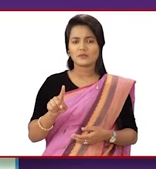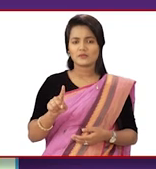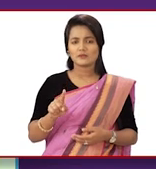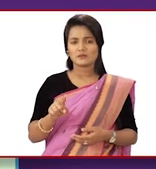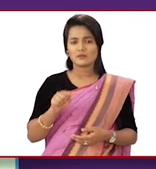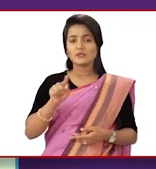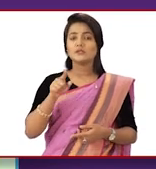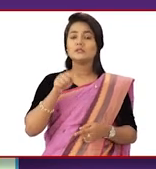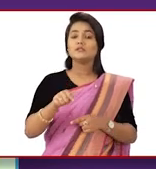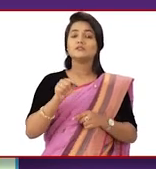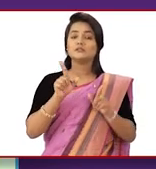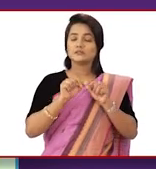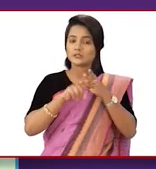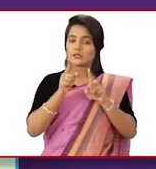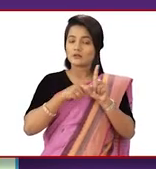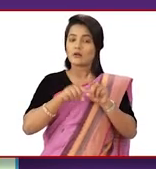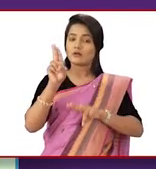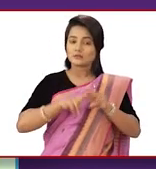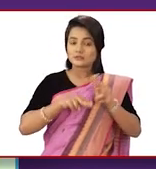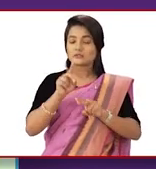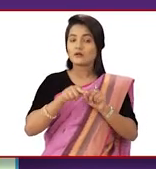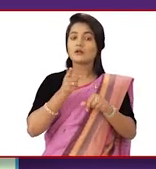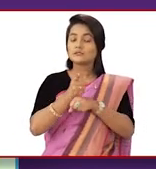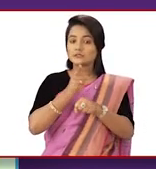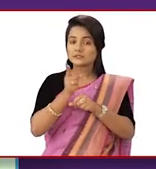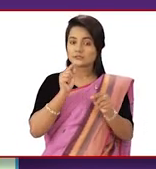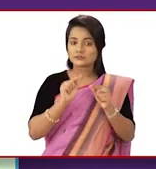So the WOW Foundation is absolutely dedicated to